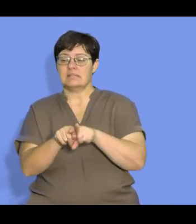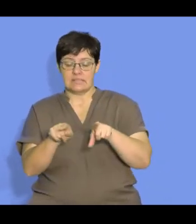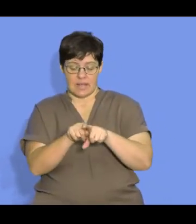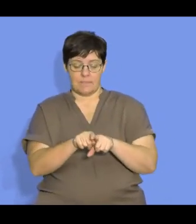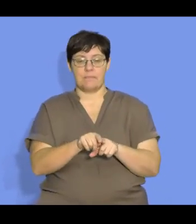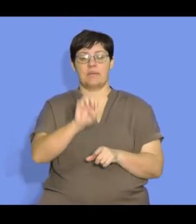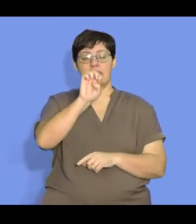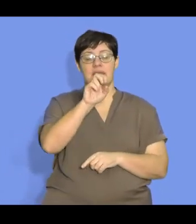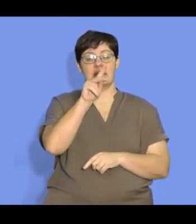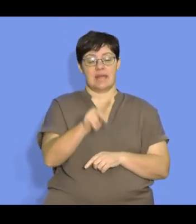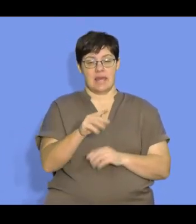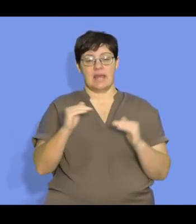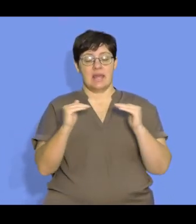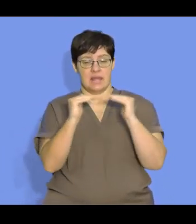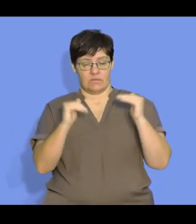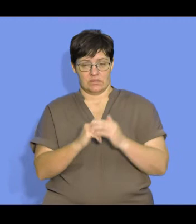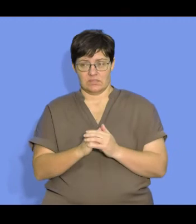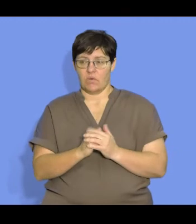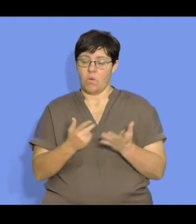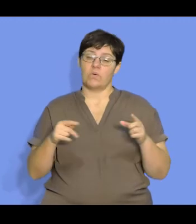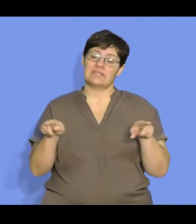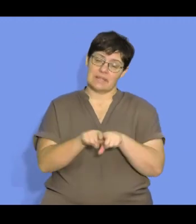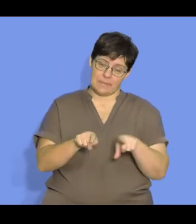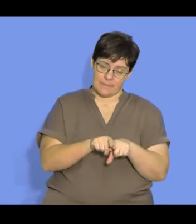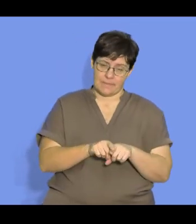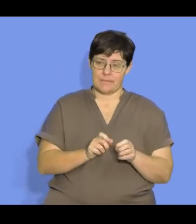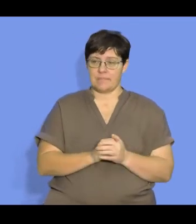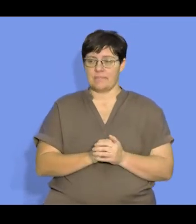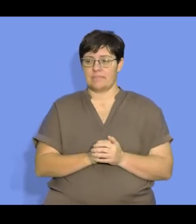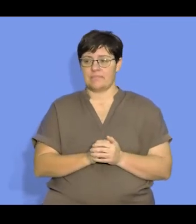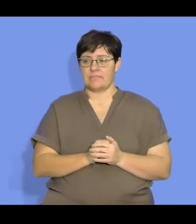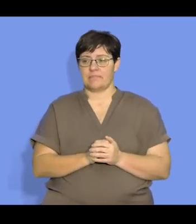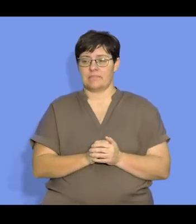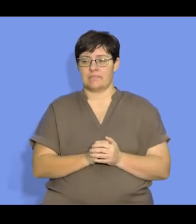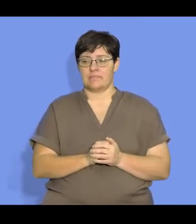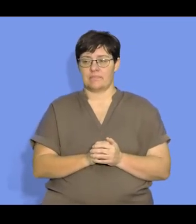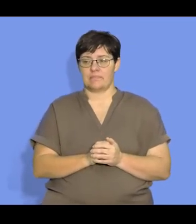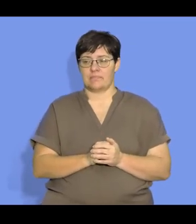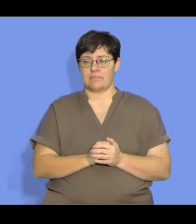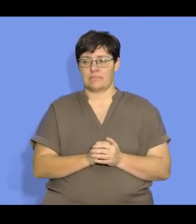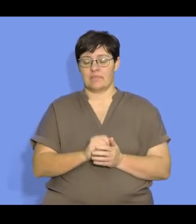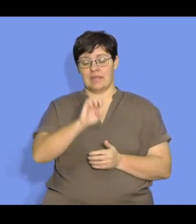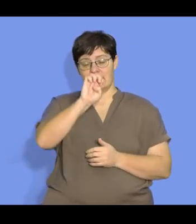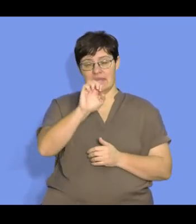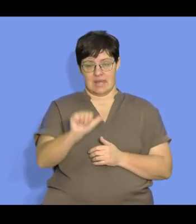kinetic energy must be equal to or bigger than our